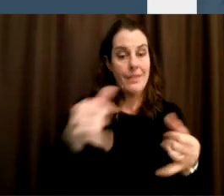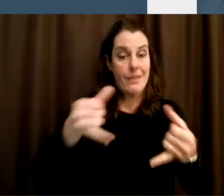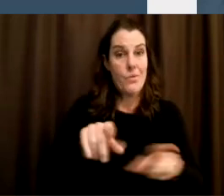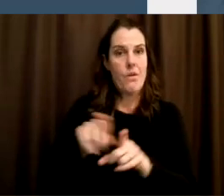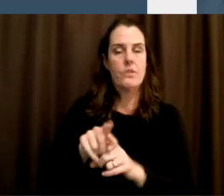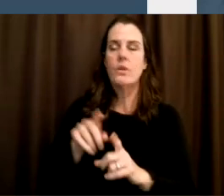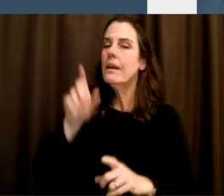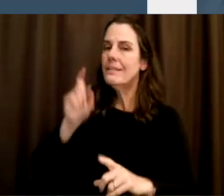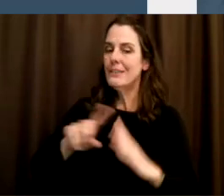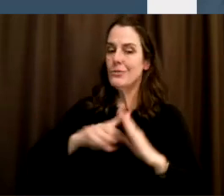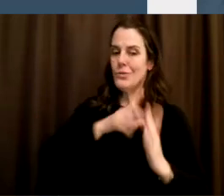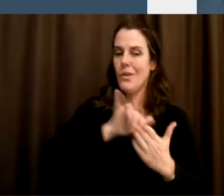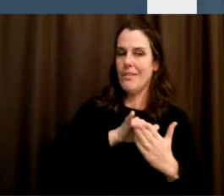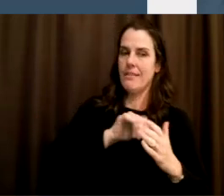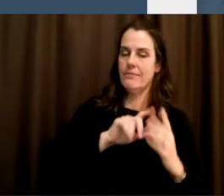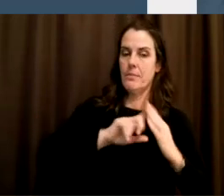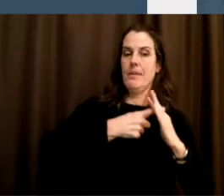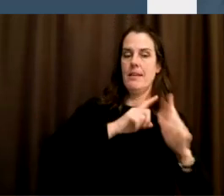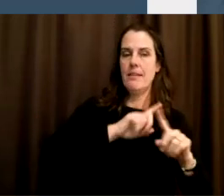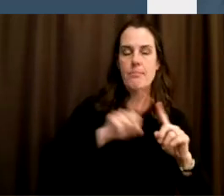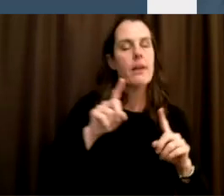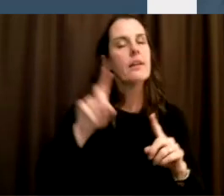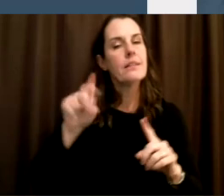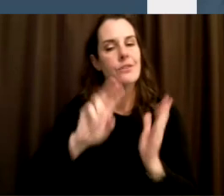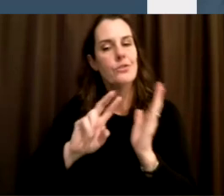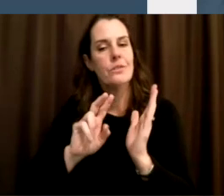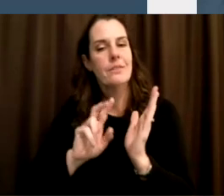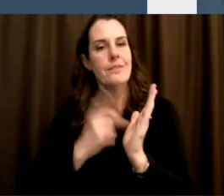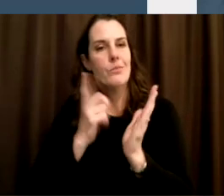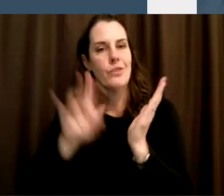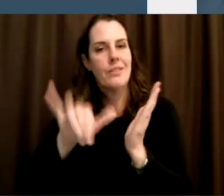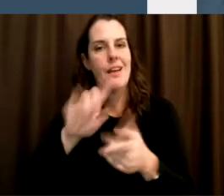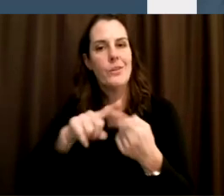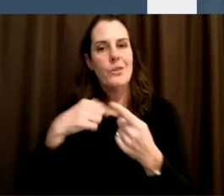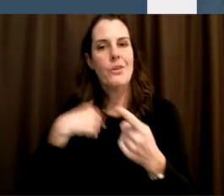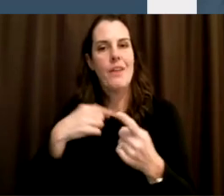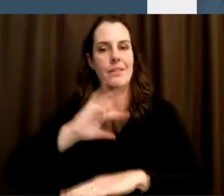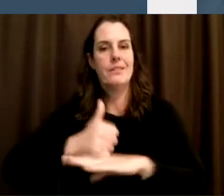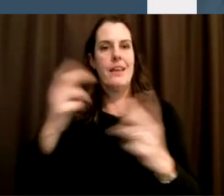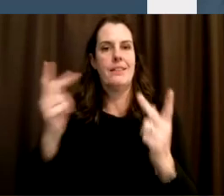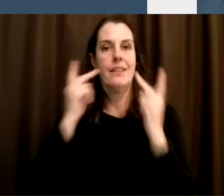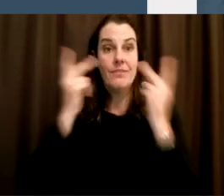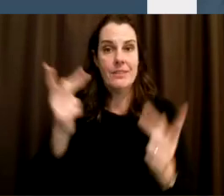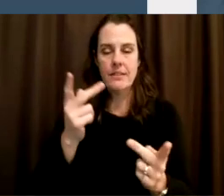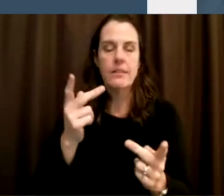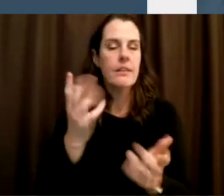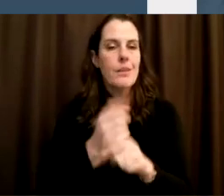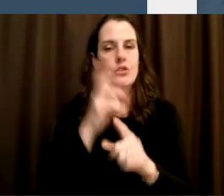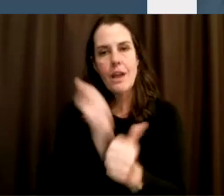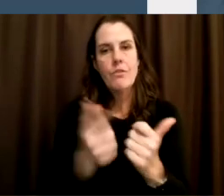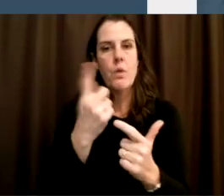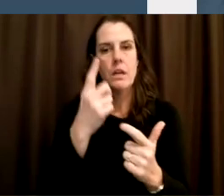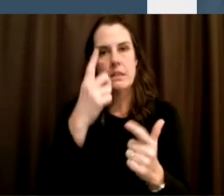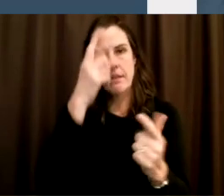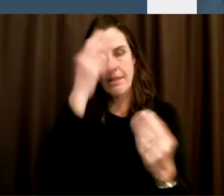start, but also something to double check when you're prepping for that site visit, that everyone is kind of on the same page there.